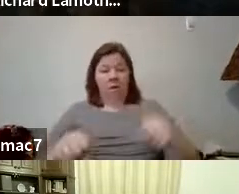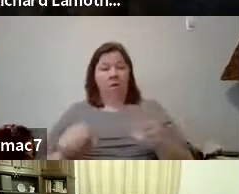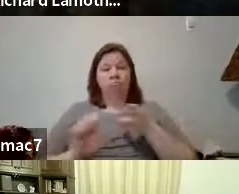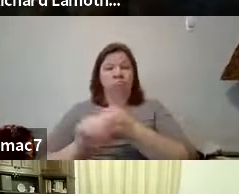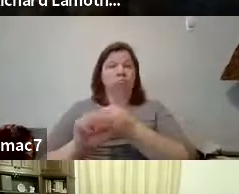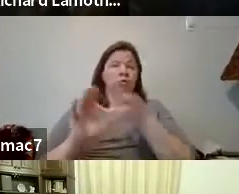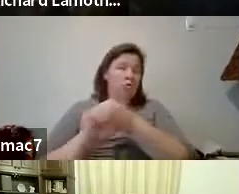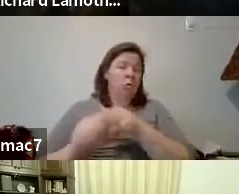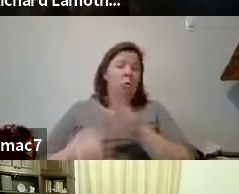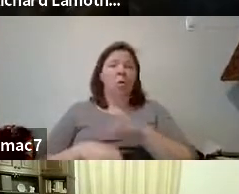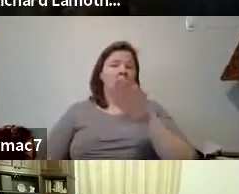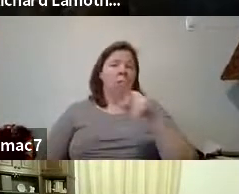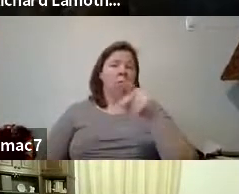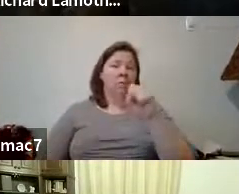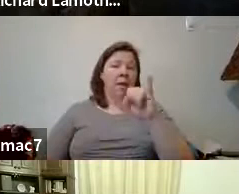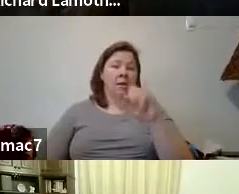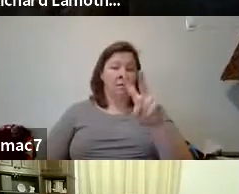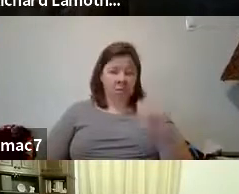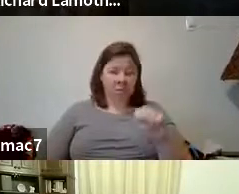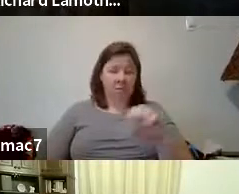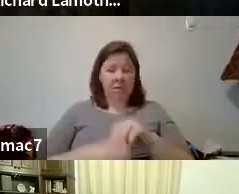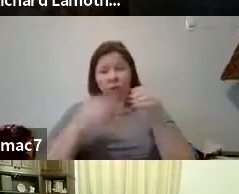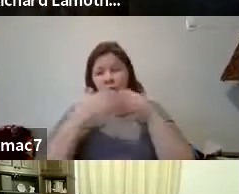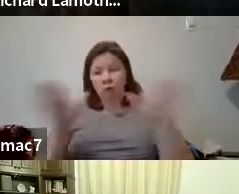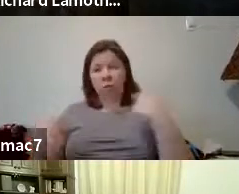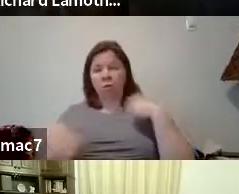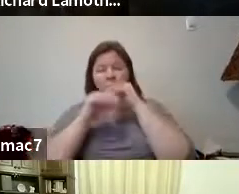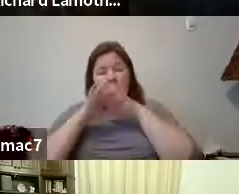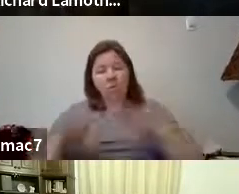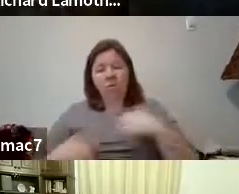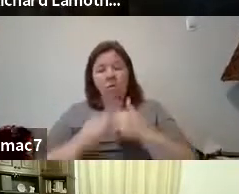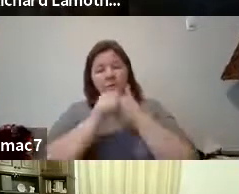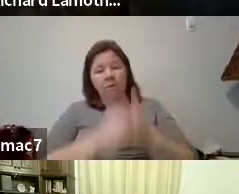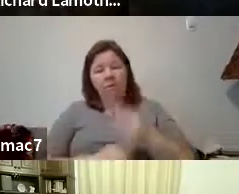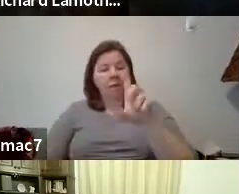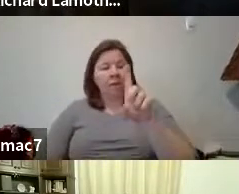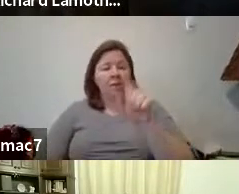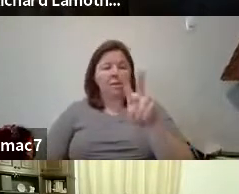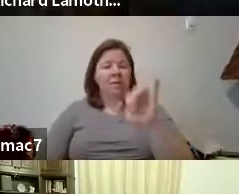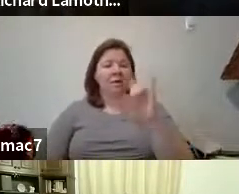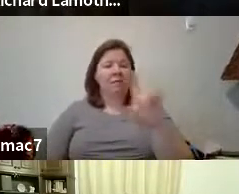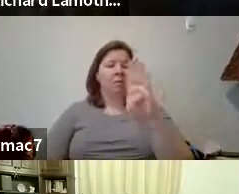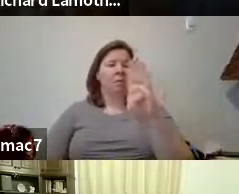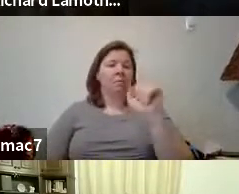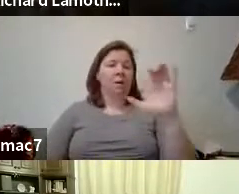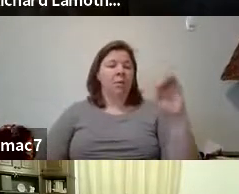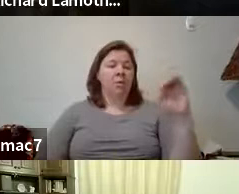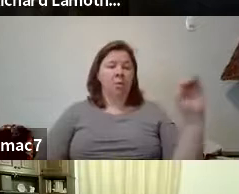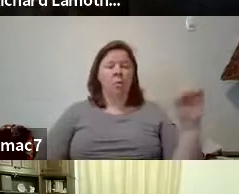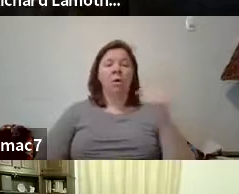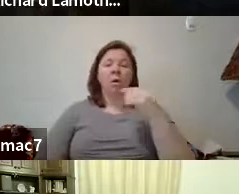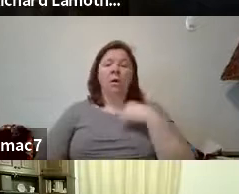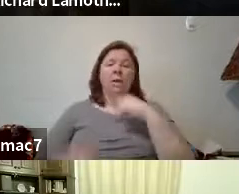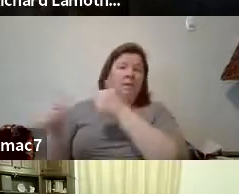general. We're all blessed to be on here. I'm blessed to follow David Baku. He was the speaker last time from Papua